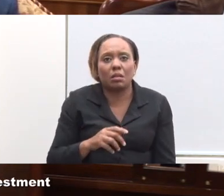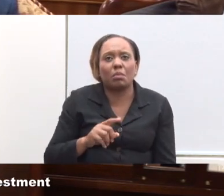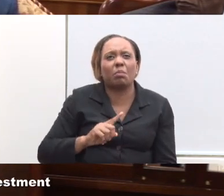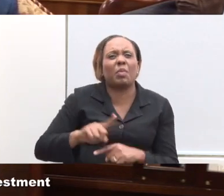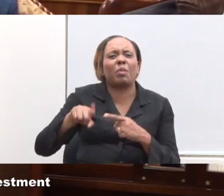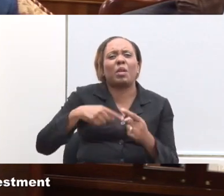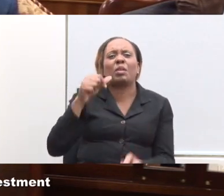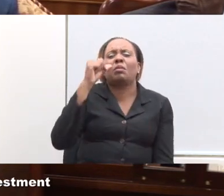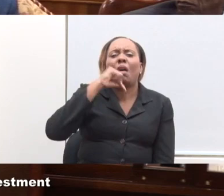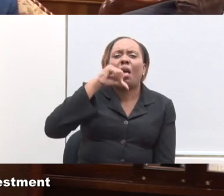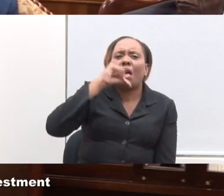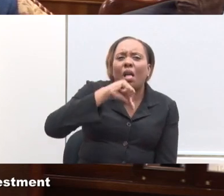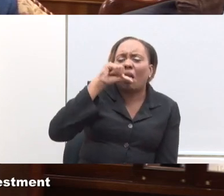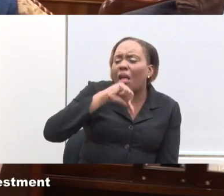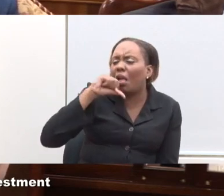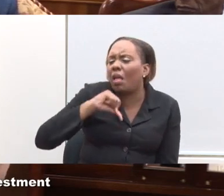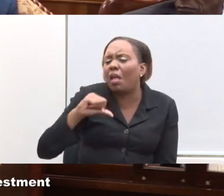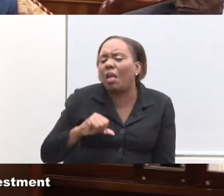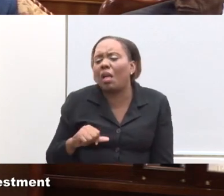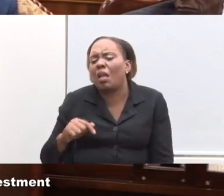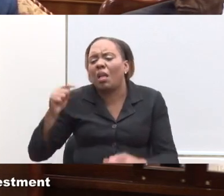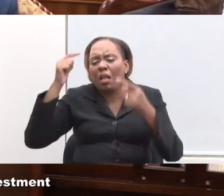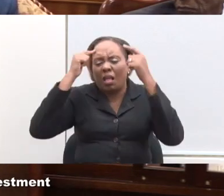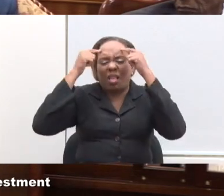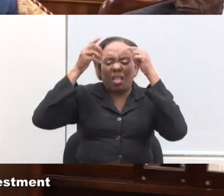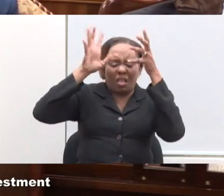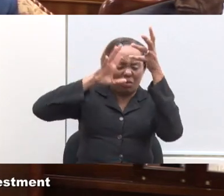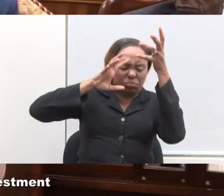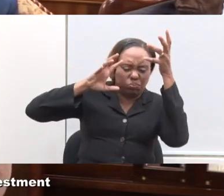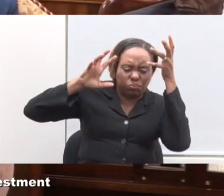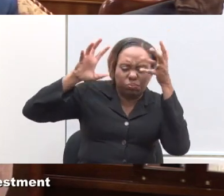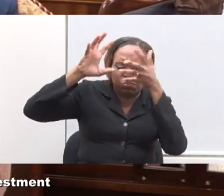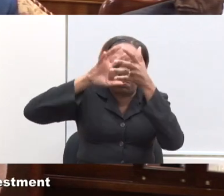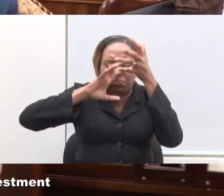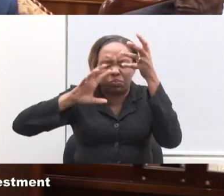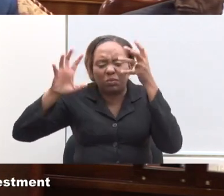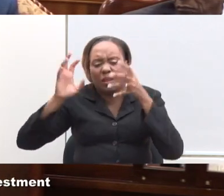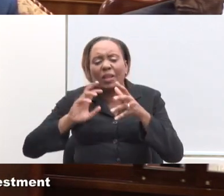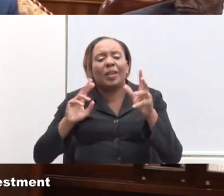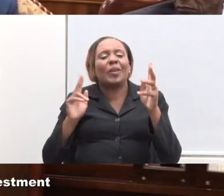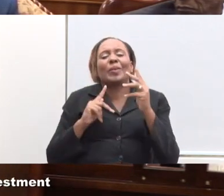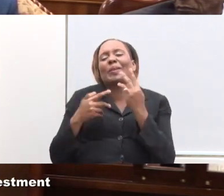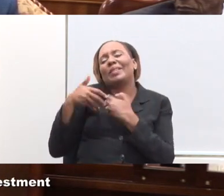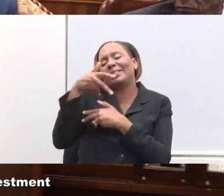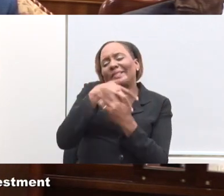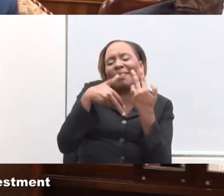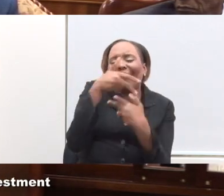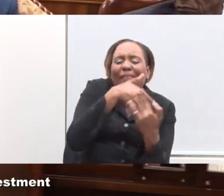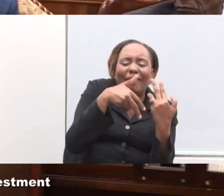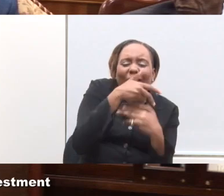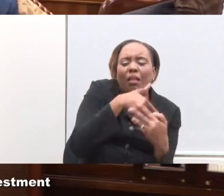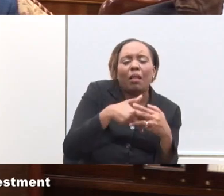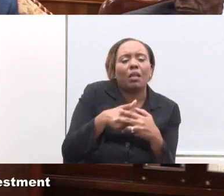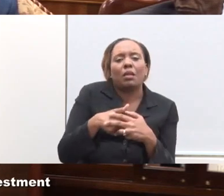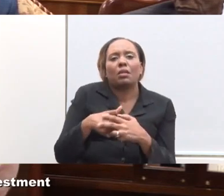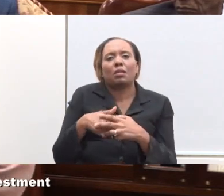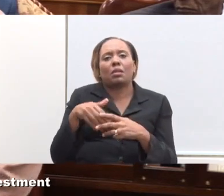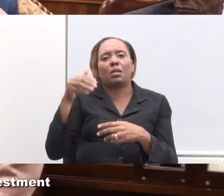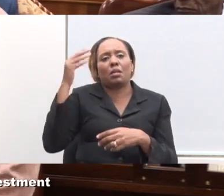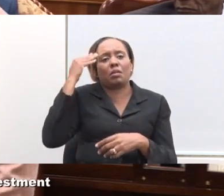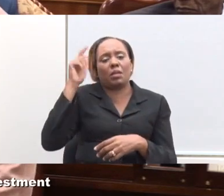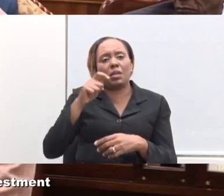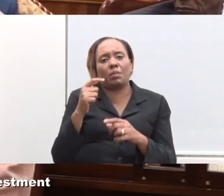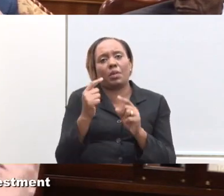lot, then the inhibitions go, and next thing you know, the social distancing, as they call it nowadays, keeping your distance, standing away from